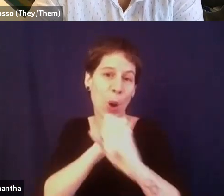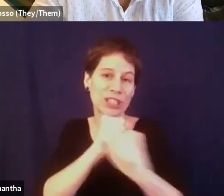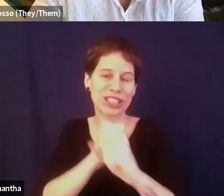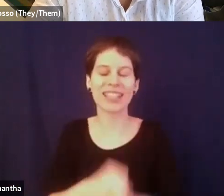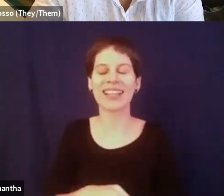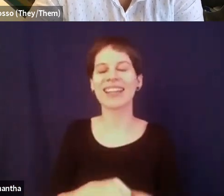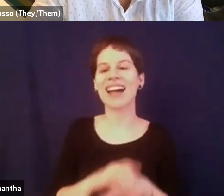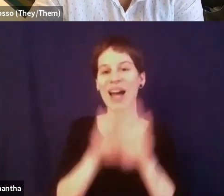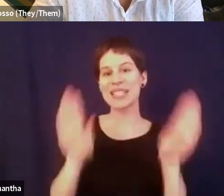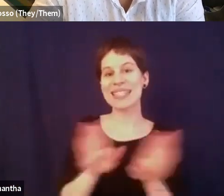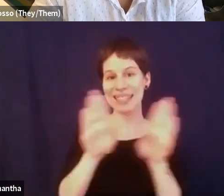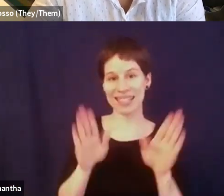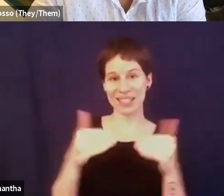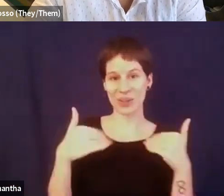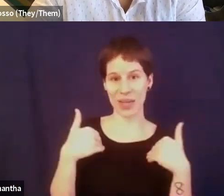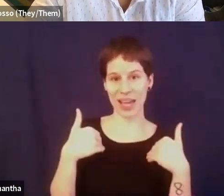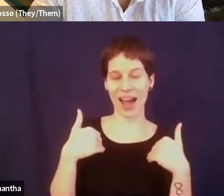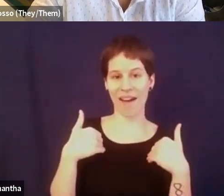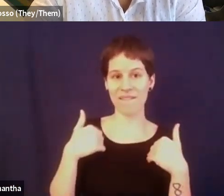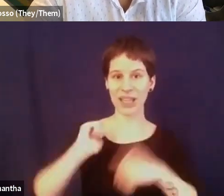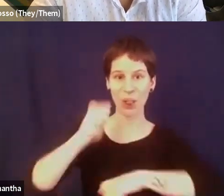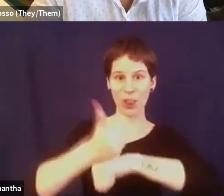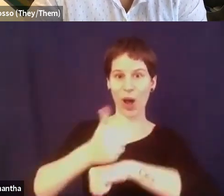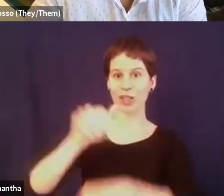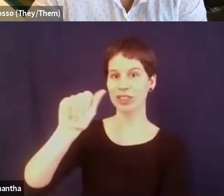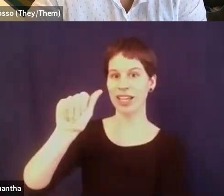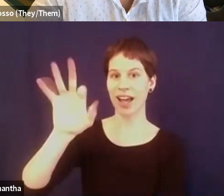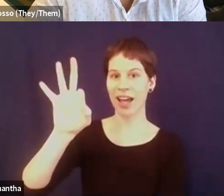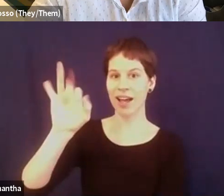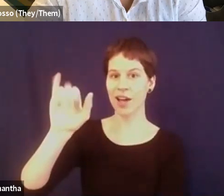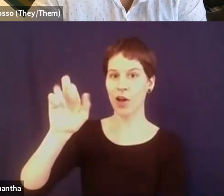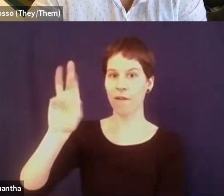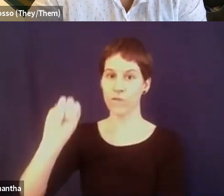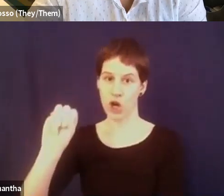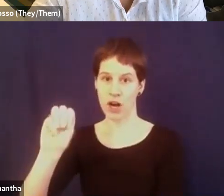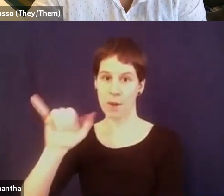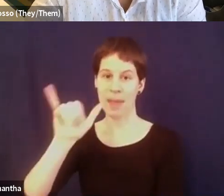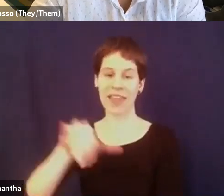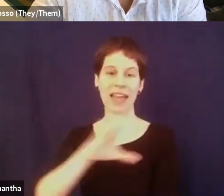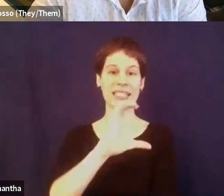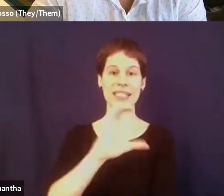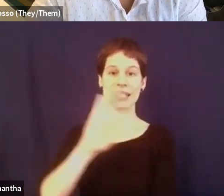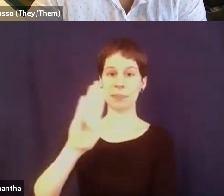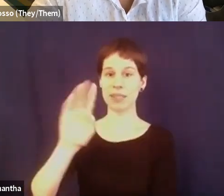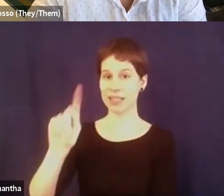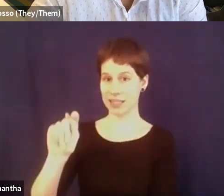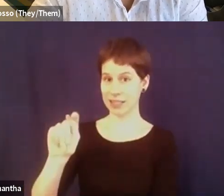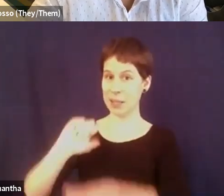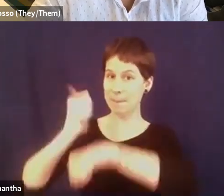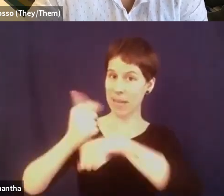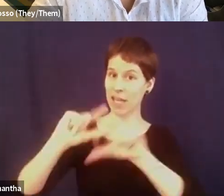have launched Affirm, which is a CBT-based group that was created by and